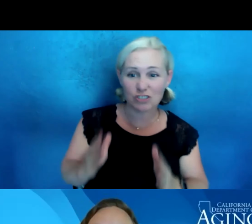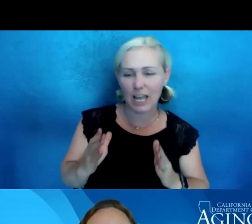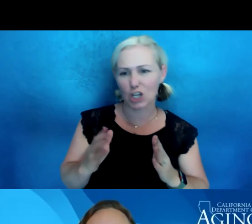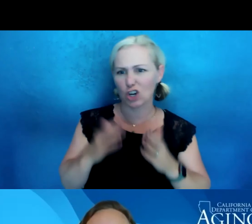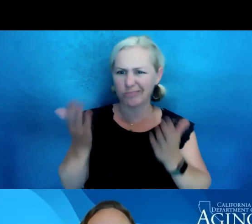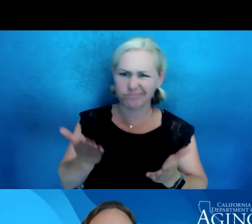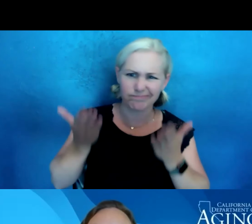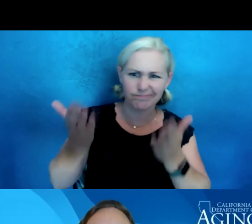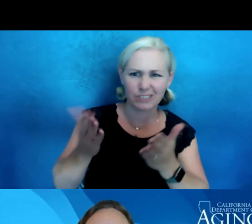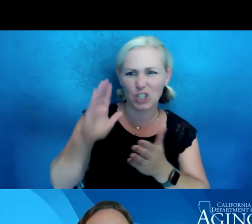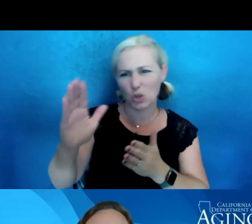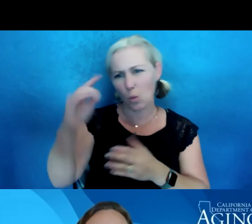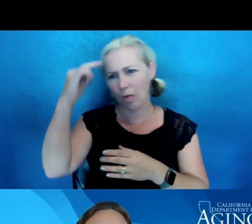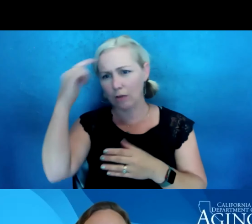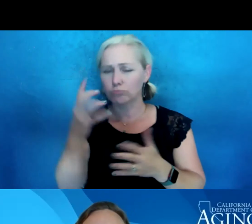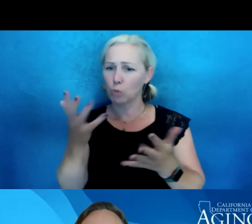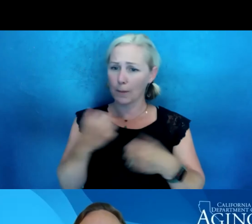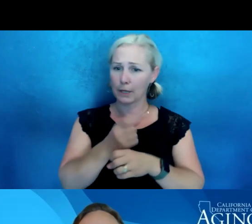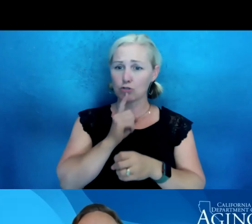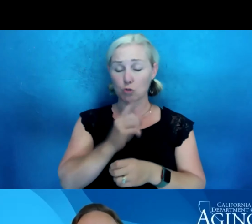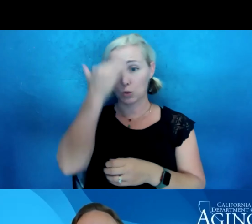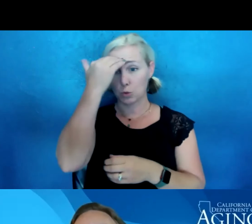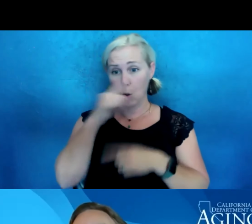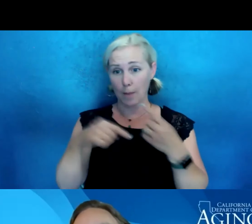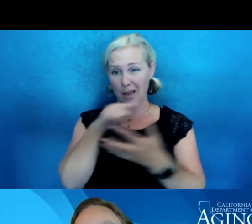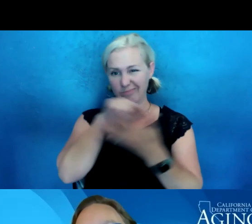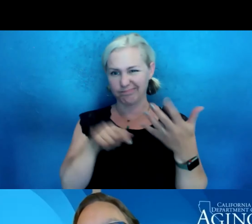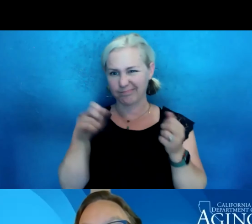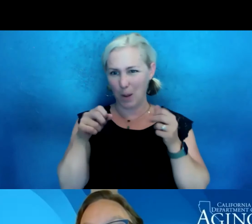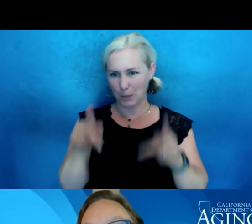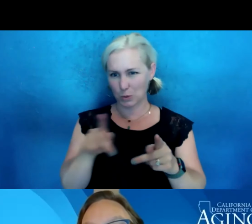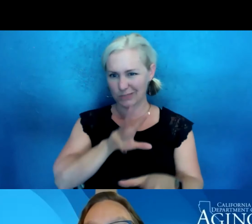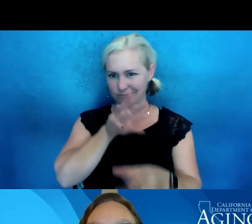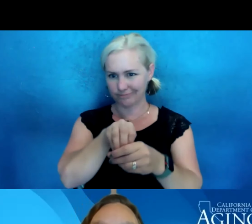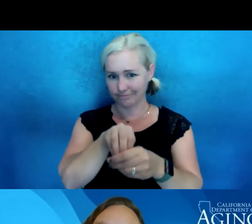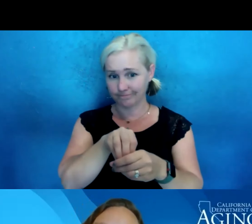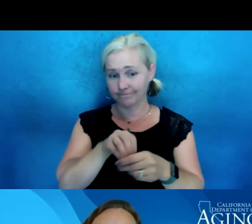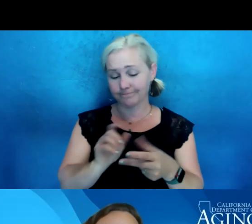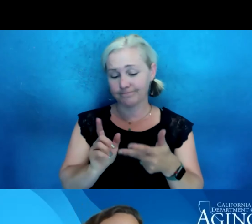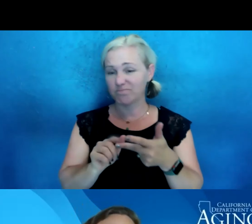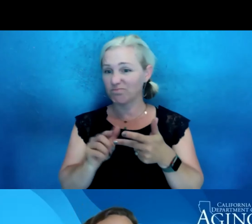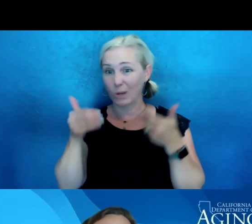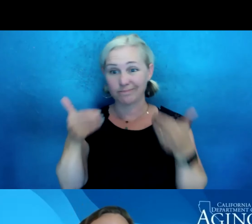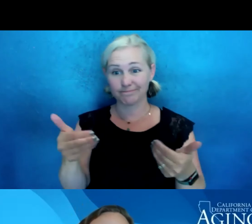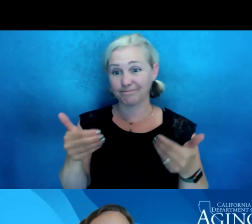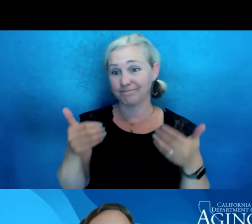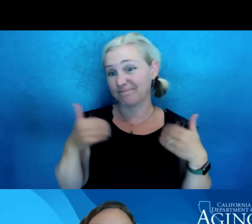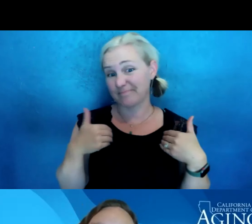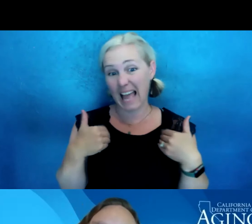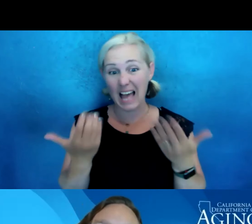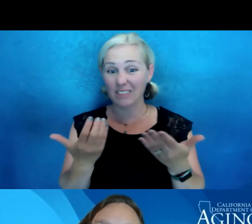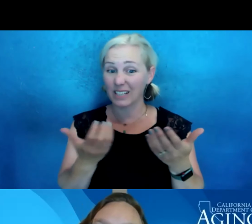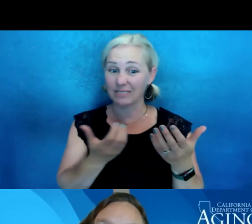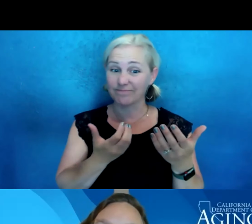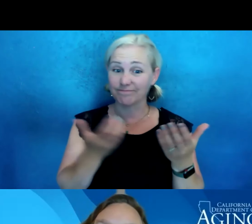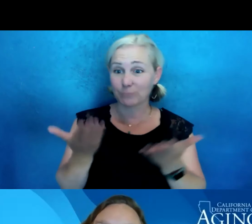sure you're familiar with all of those opportunities. And then third, we kind of want to get right into it. And so we have a straw proposal that